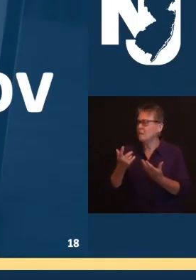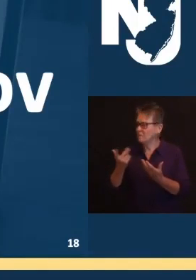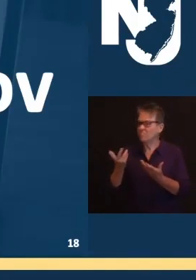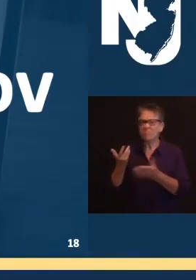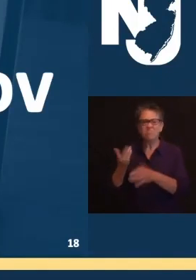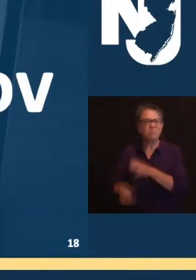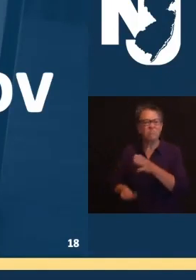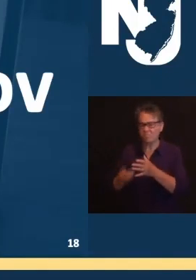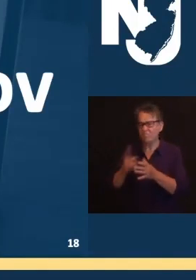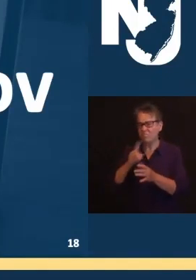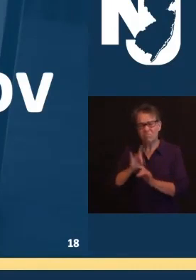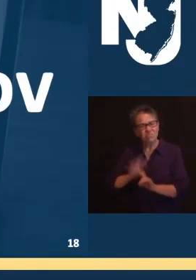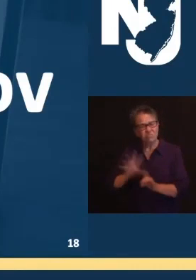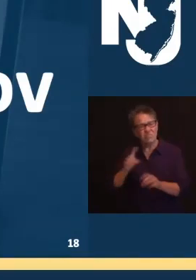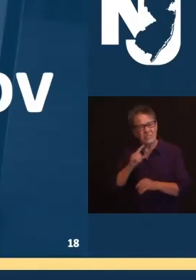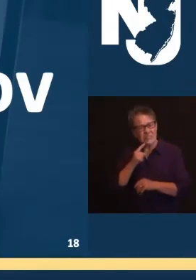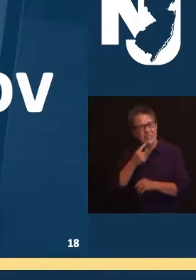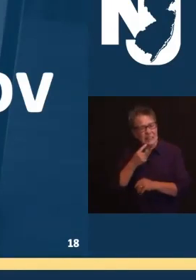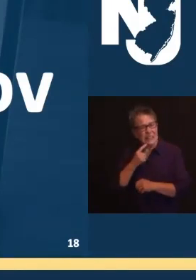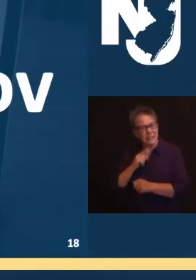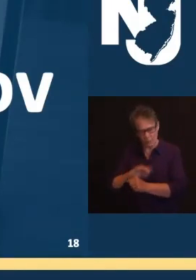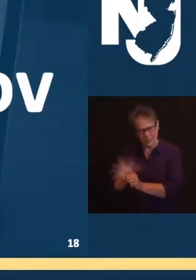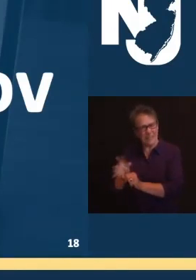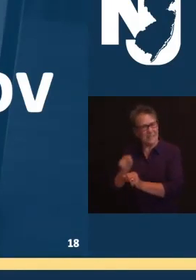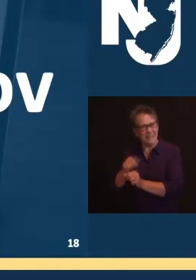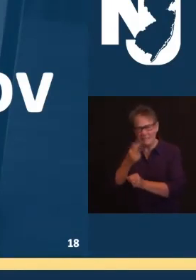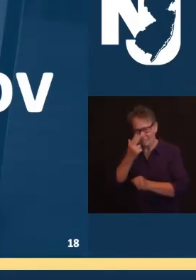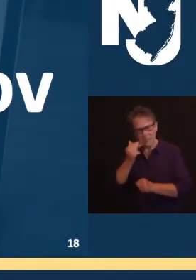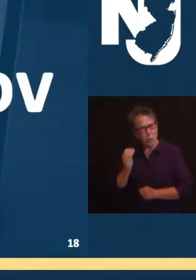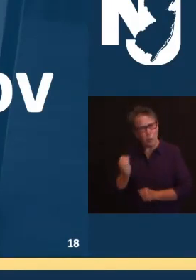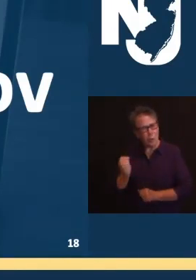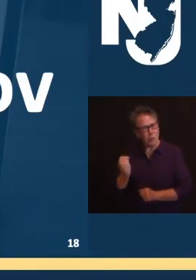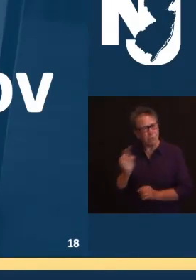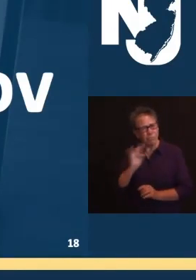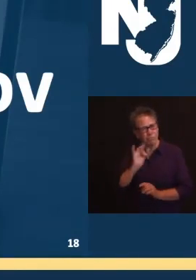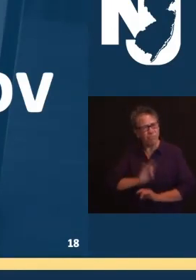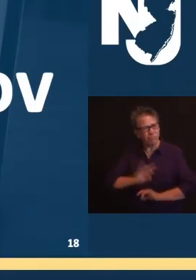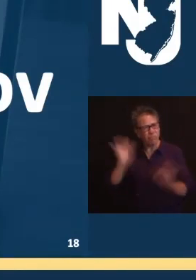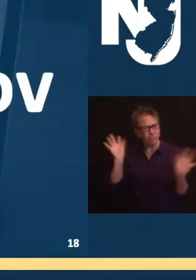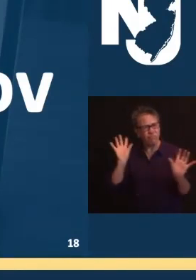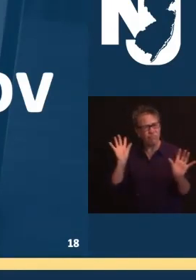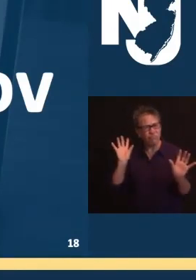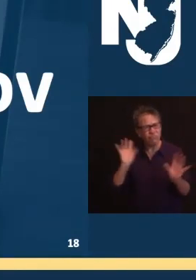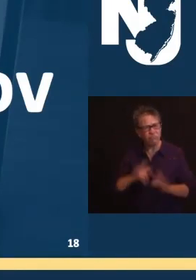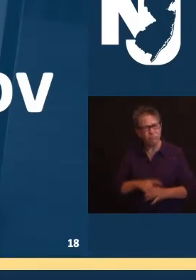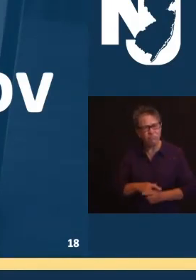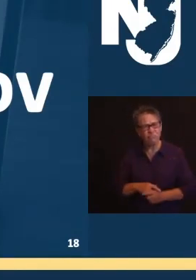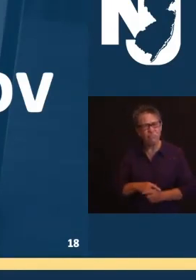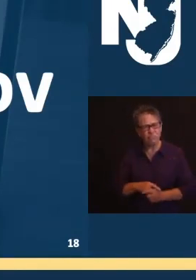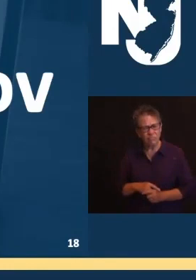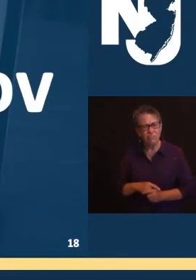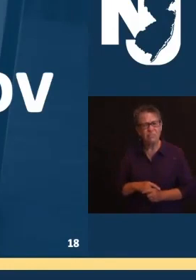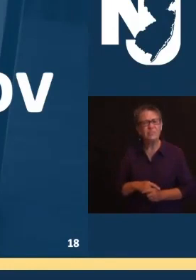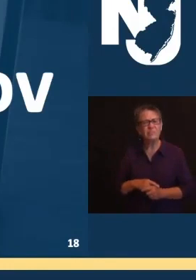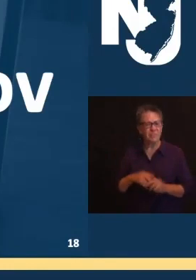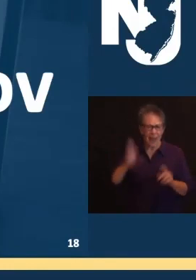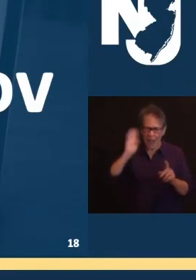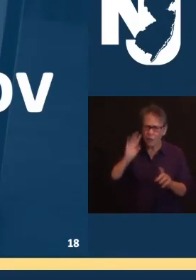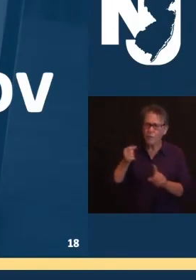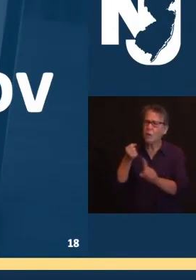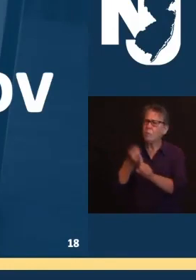people, it crushes you. Yes, it crushes older folks more frequently. Yes, it crushes folks, as Judy reminds